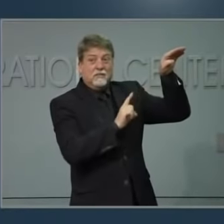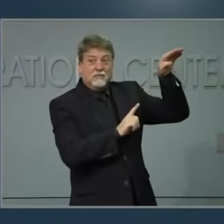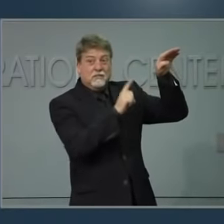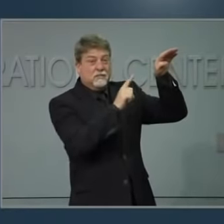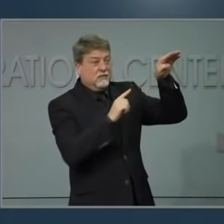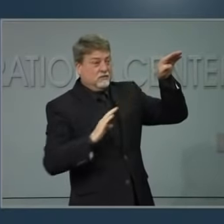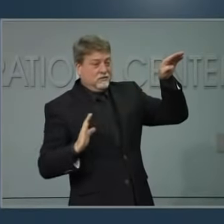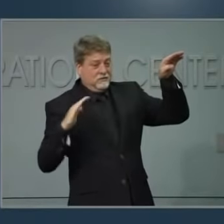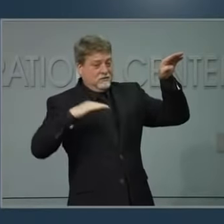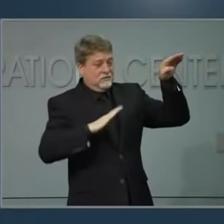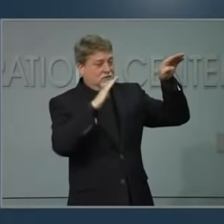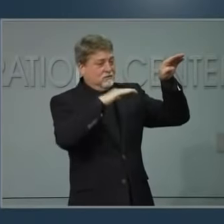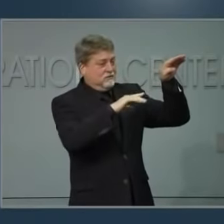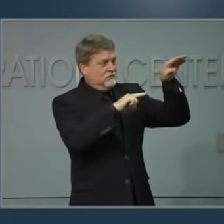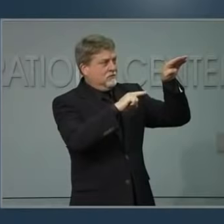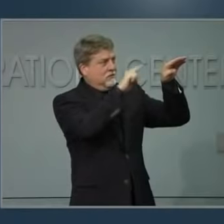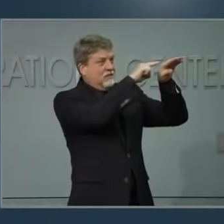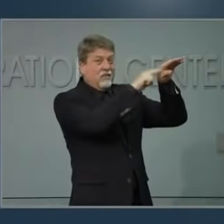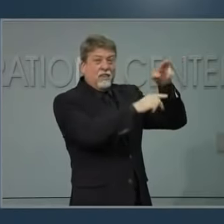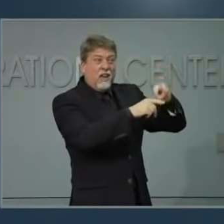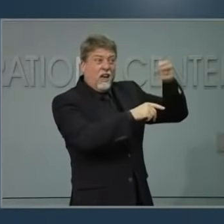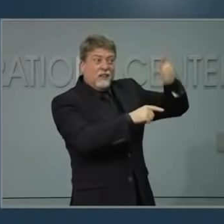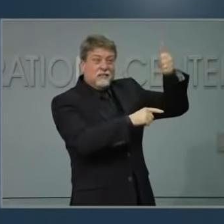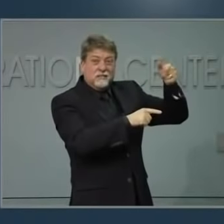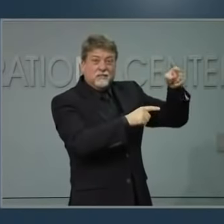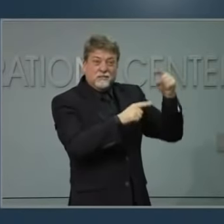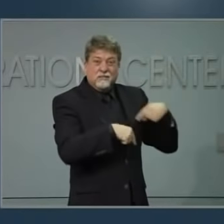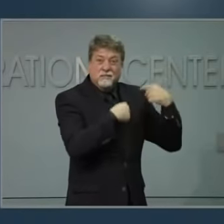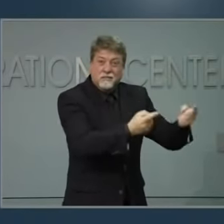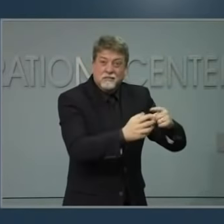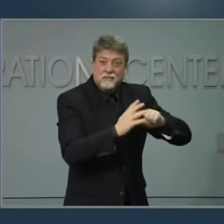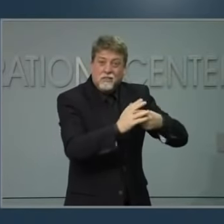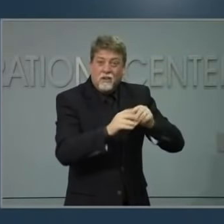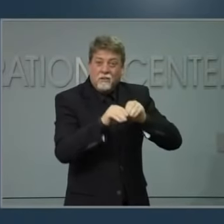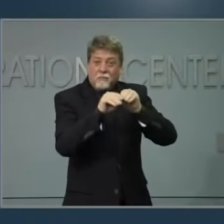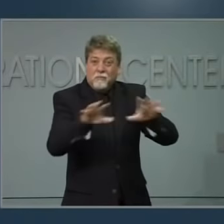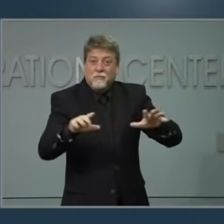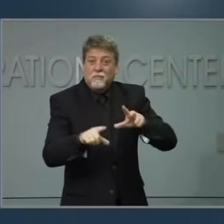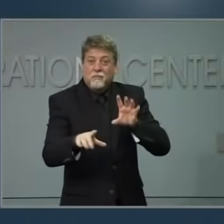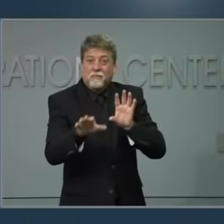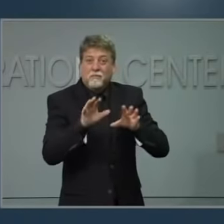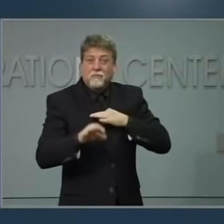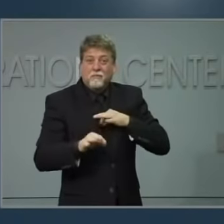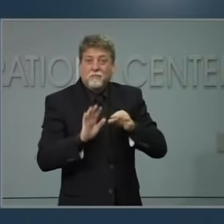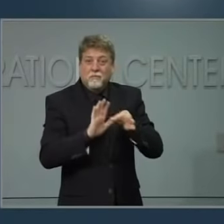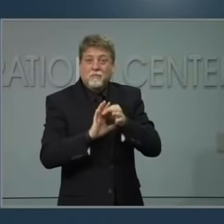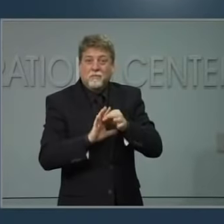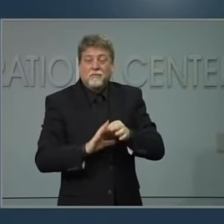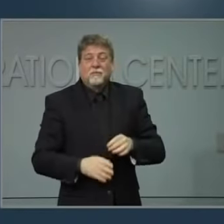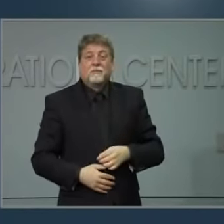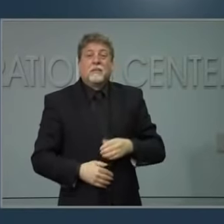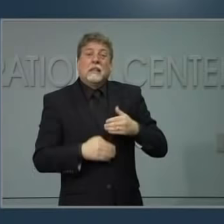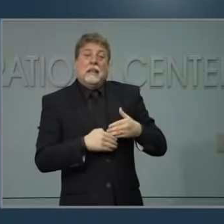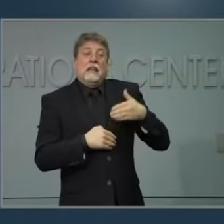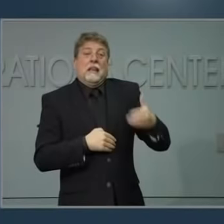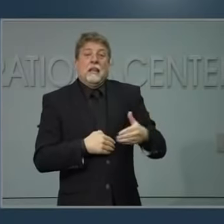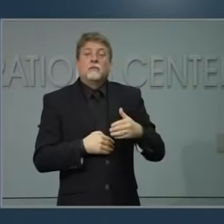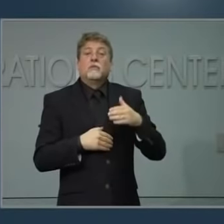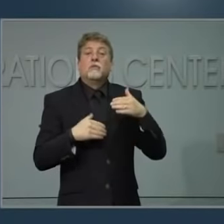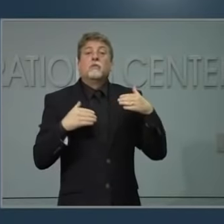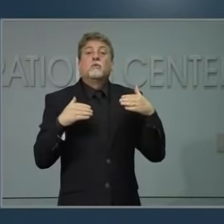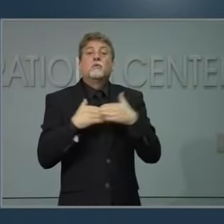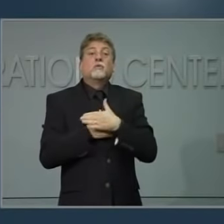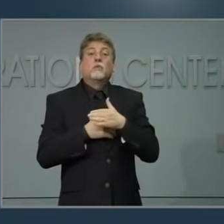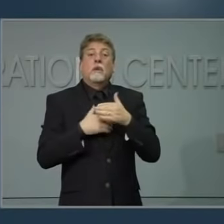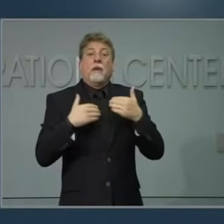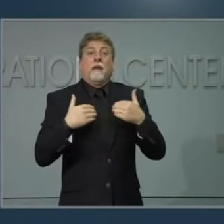the pandemic began. Next, we'll look at new cases. This first graph shows you the trajectory